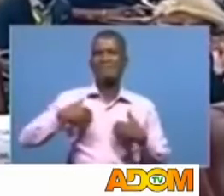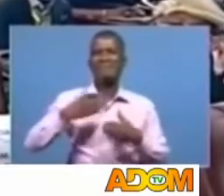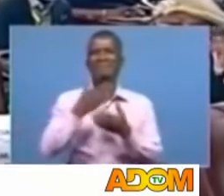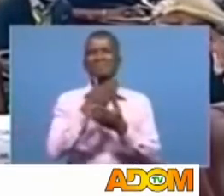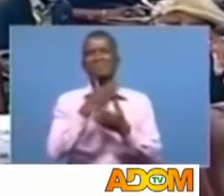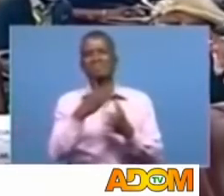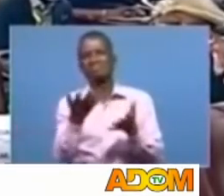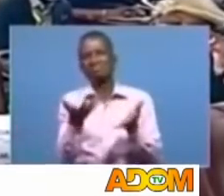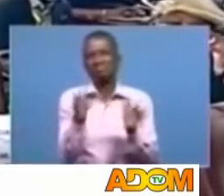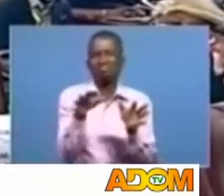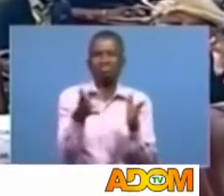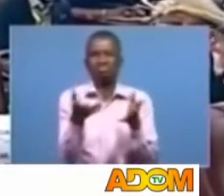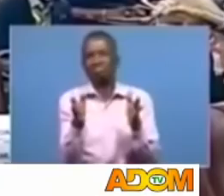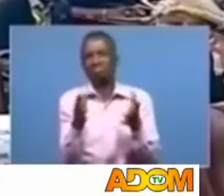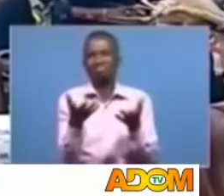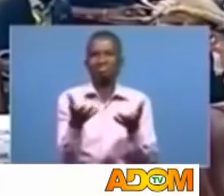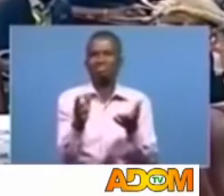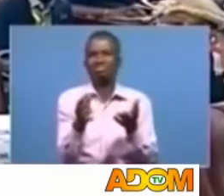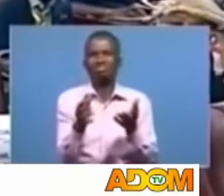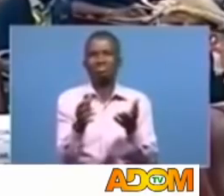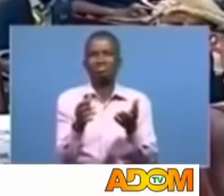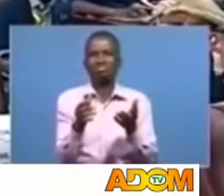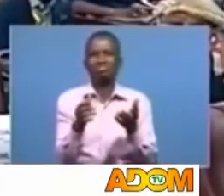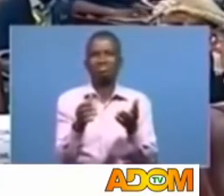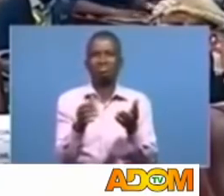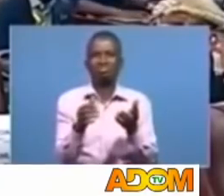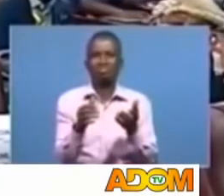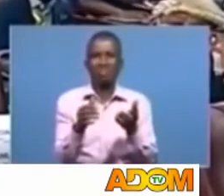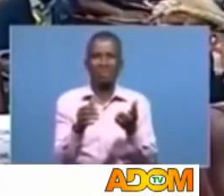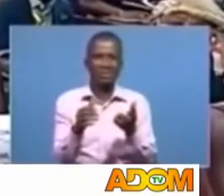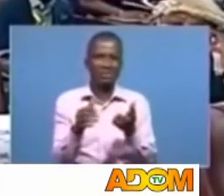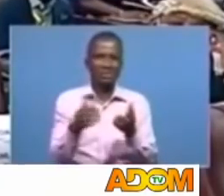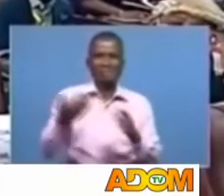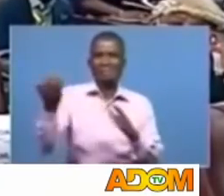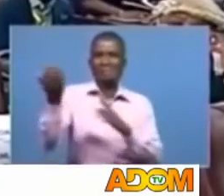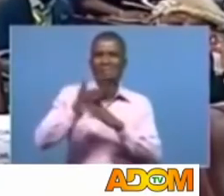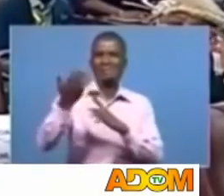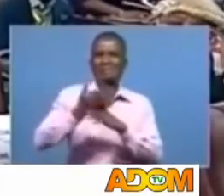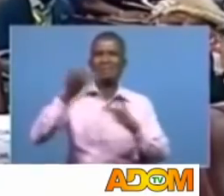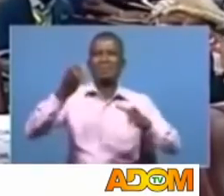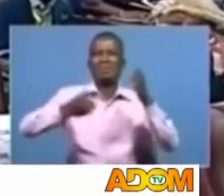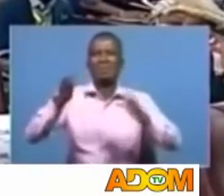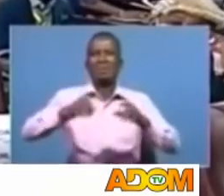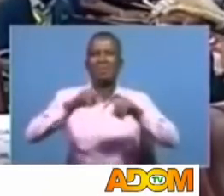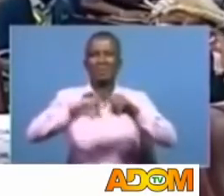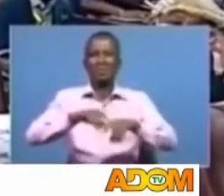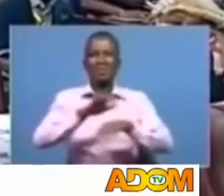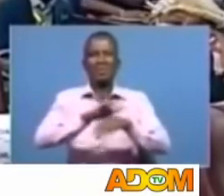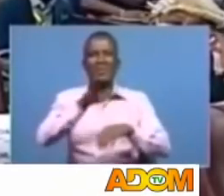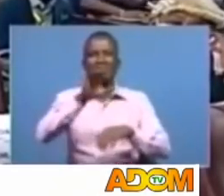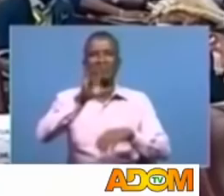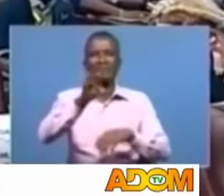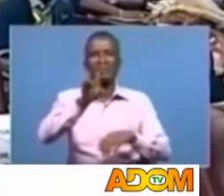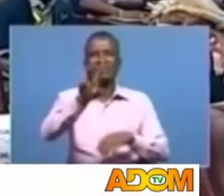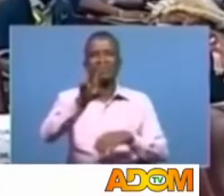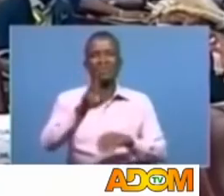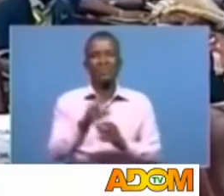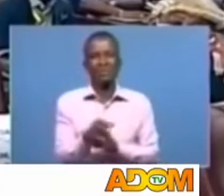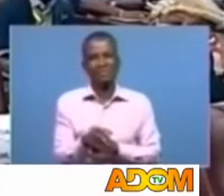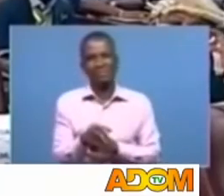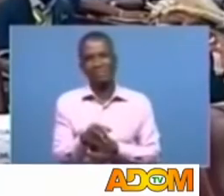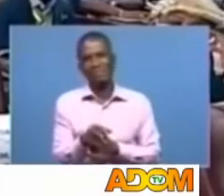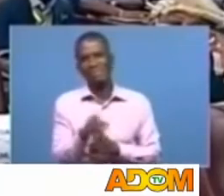somehow sought to mislead the court in terms of section 72. Well, that's a